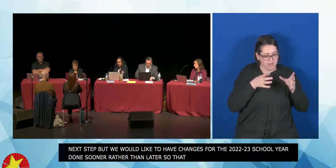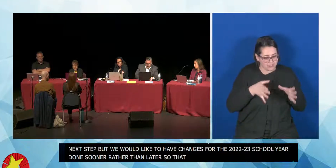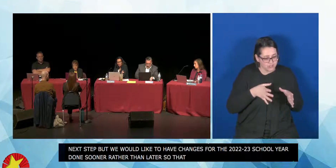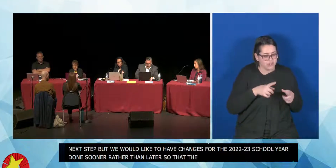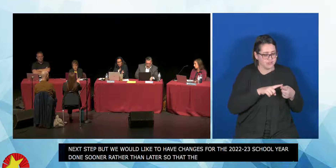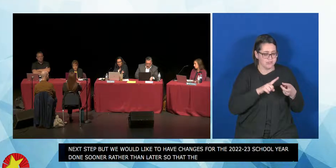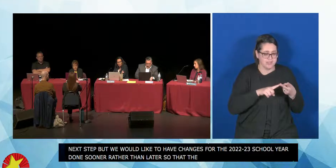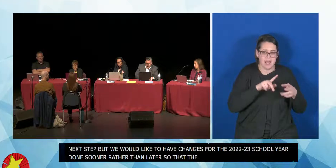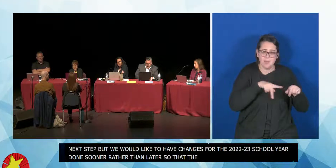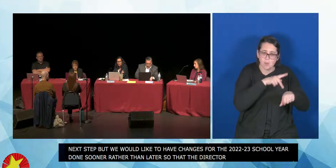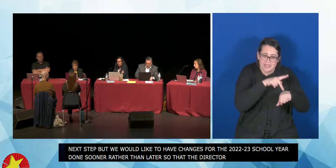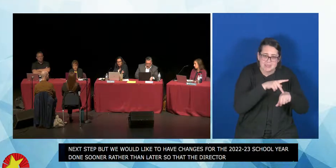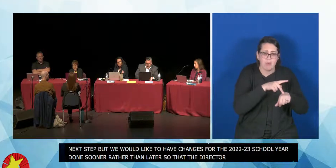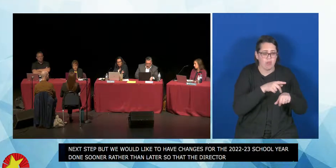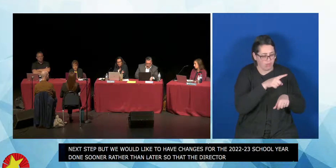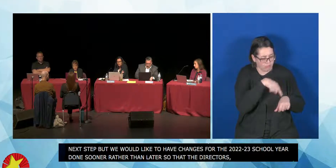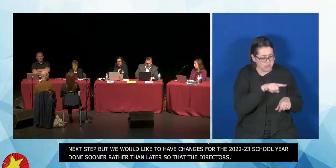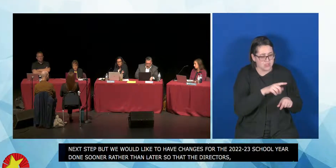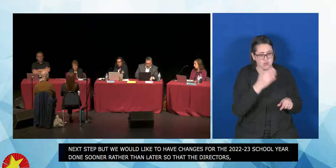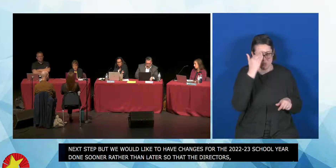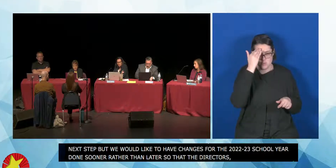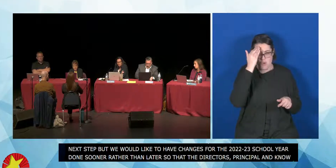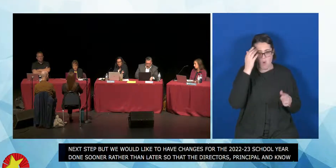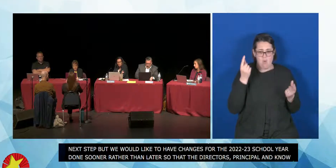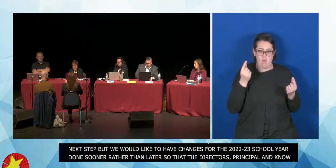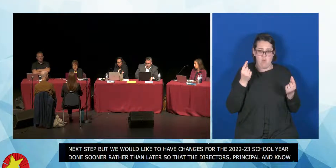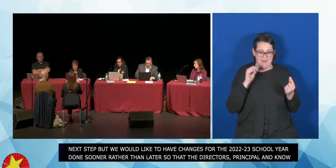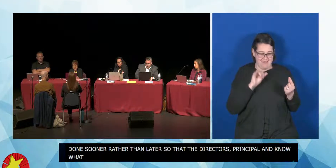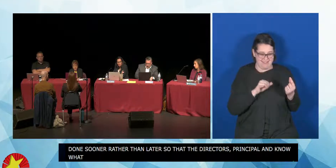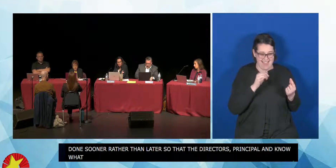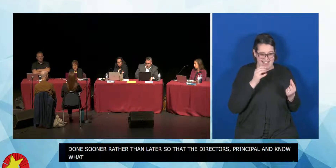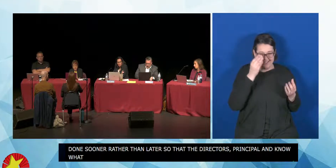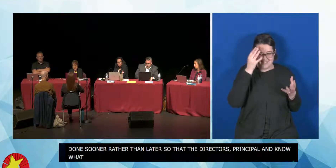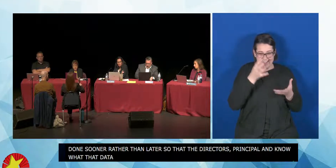principals know what that data collection looks like for the entire year.